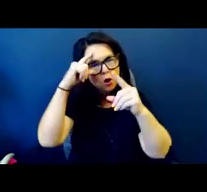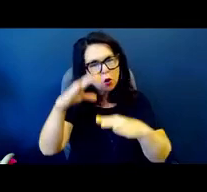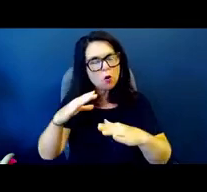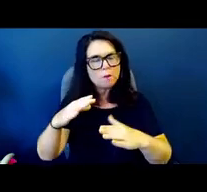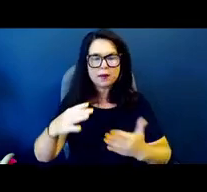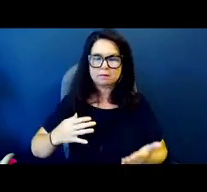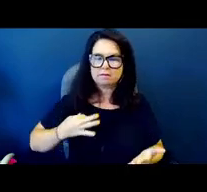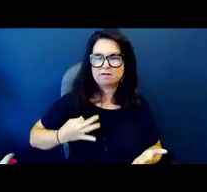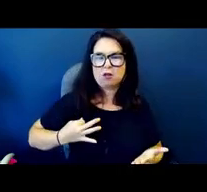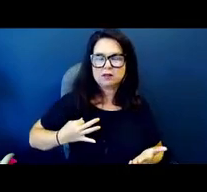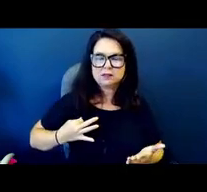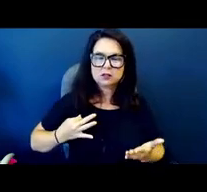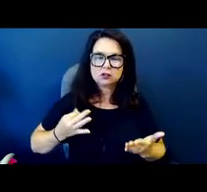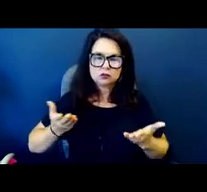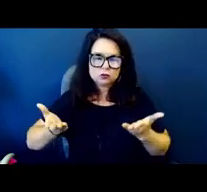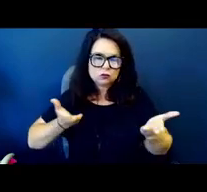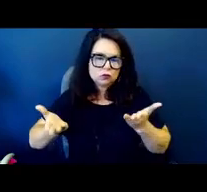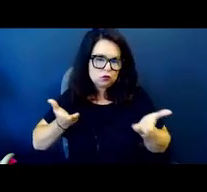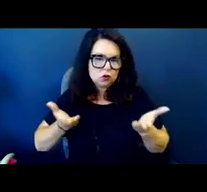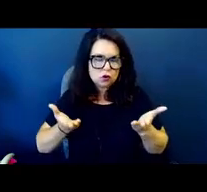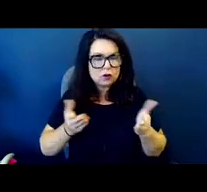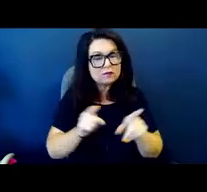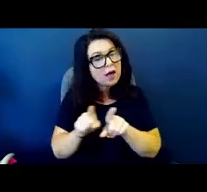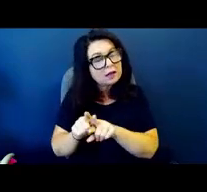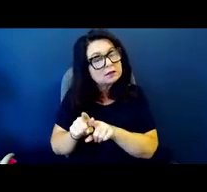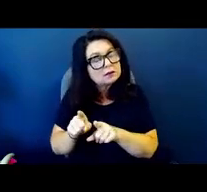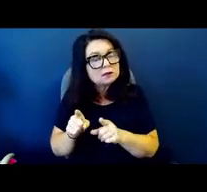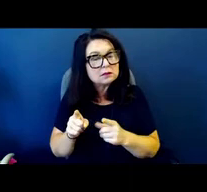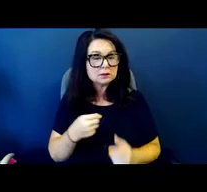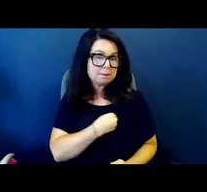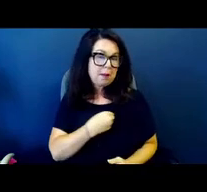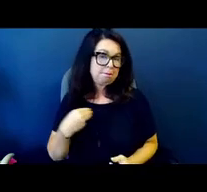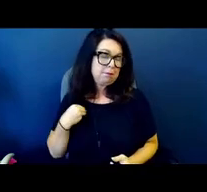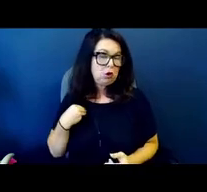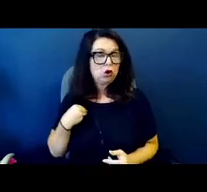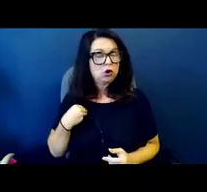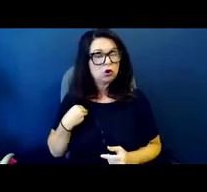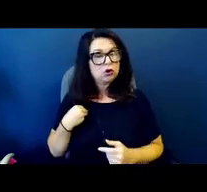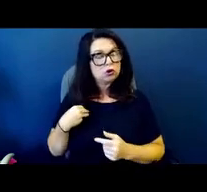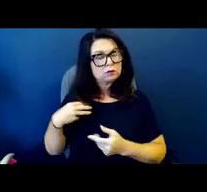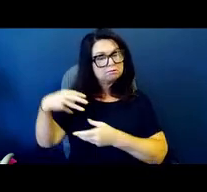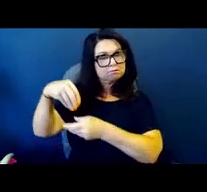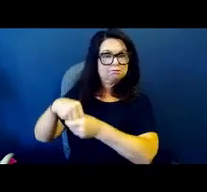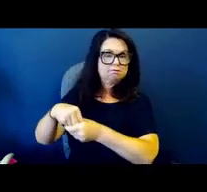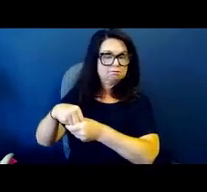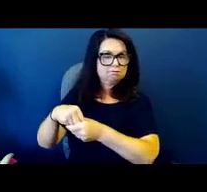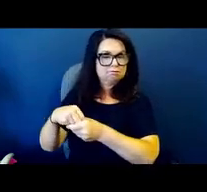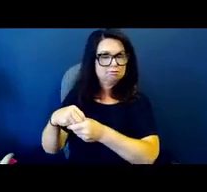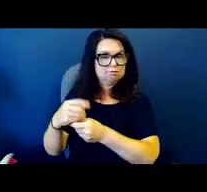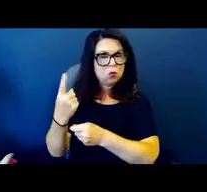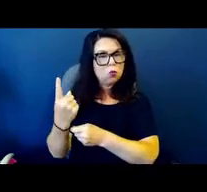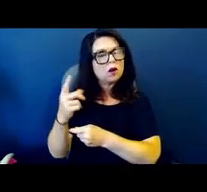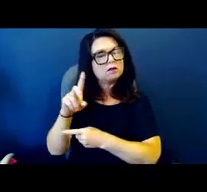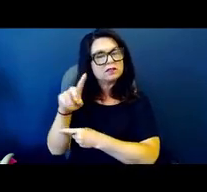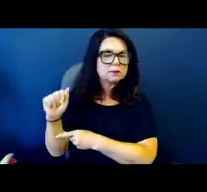volunteer capacity, hopefully as a member of, you know, one of the